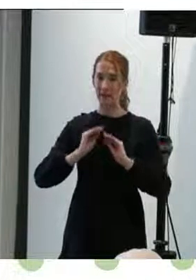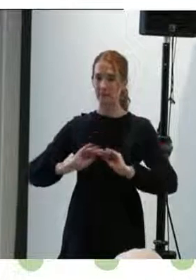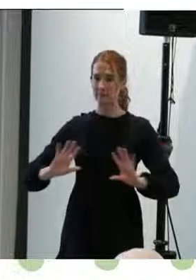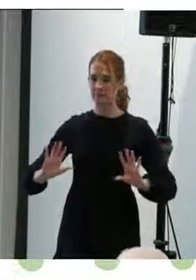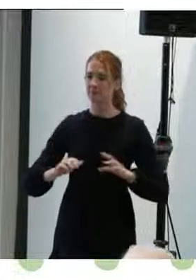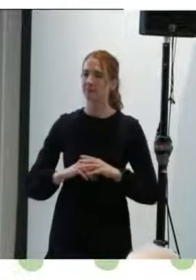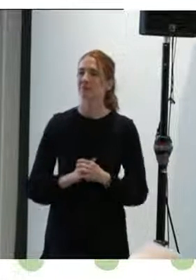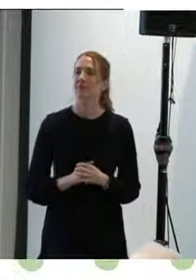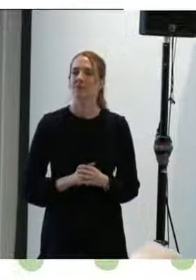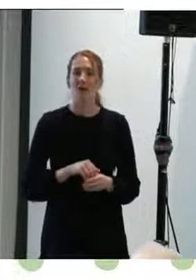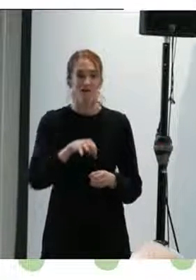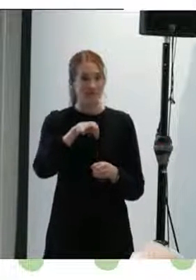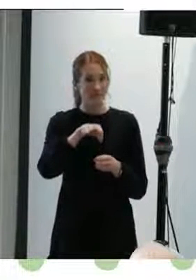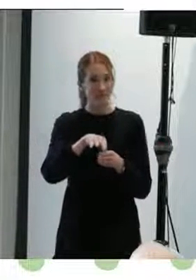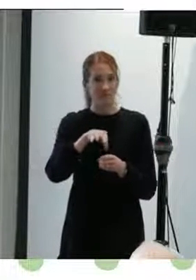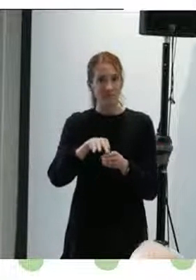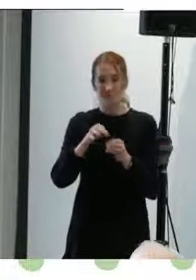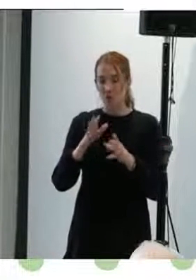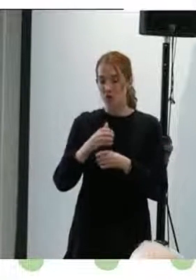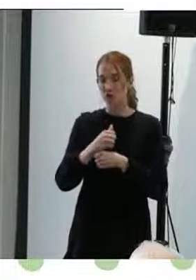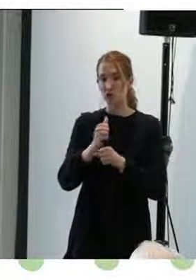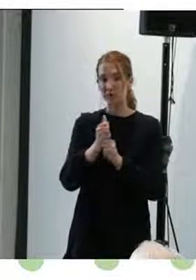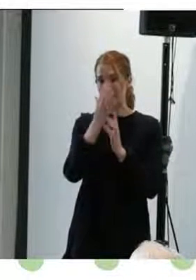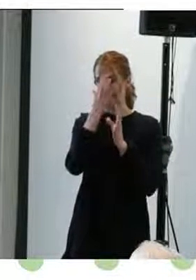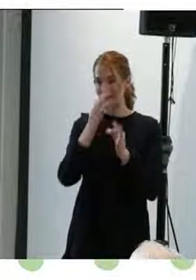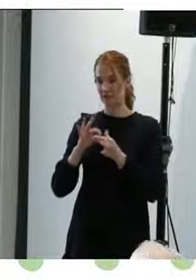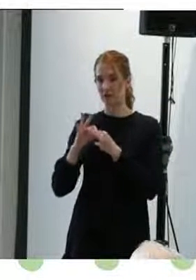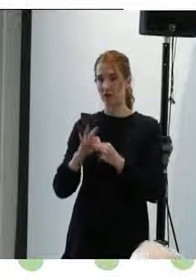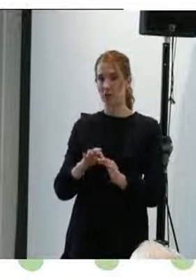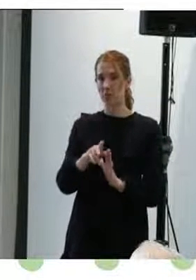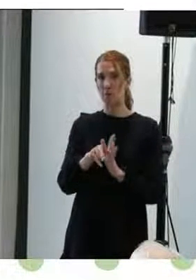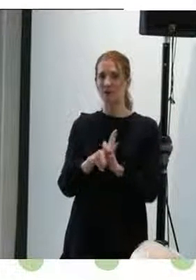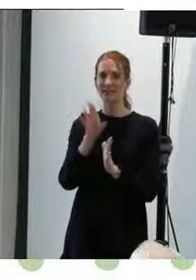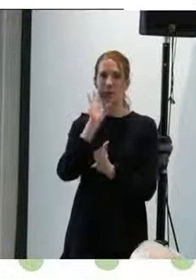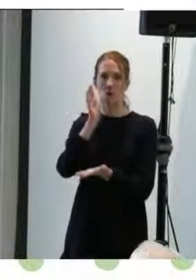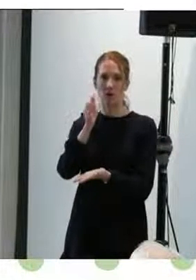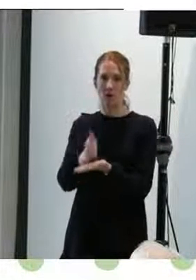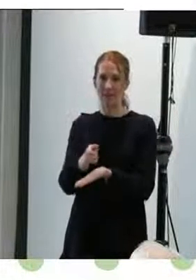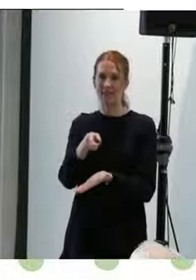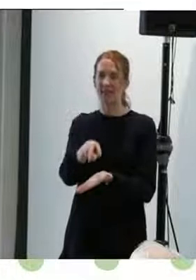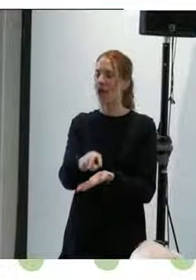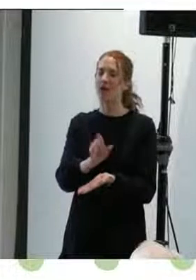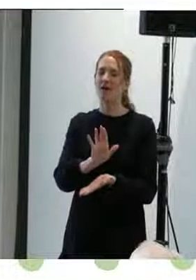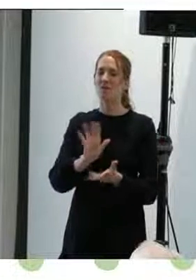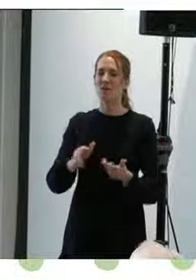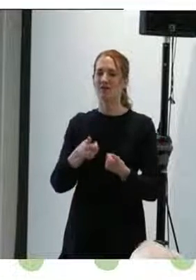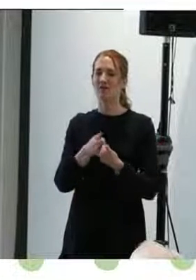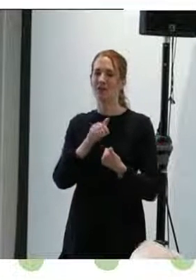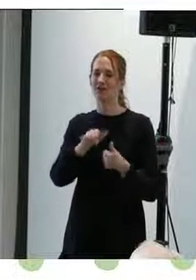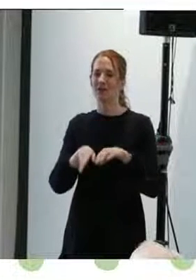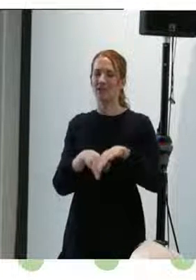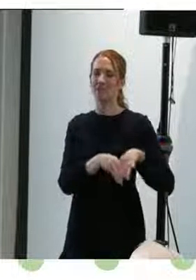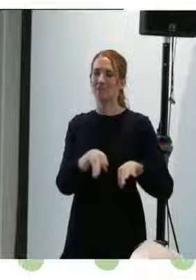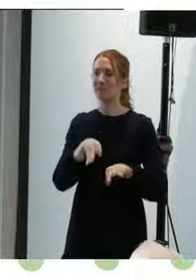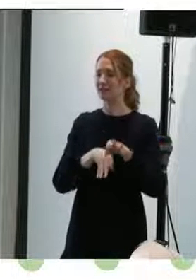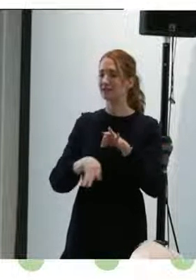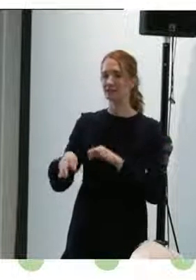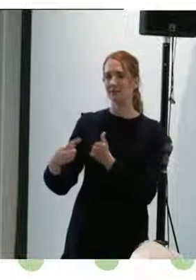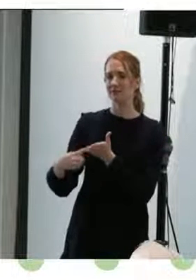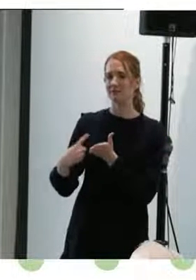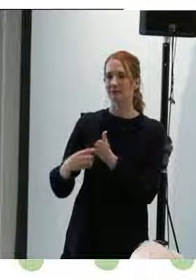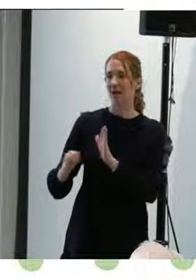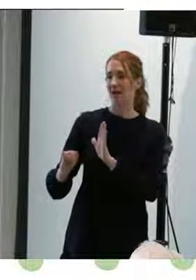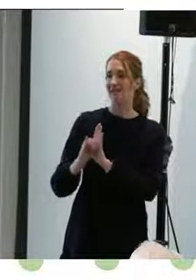voters make choices based on policies that serve their interests, and talk a lot about identity and